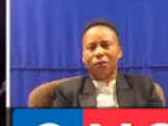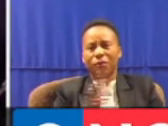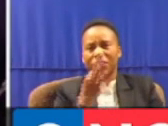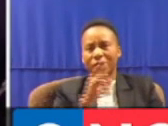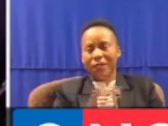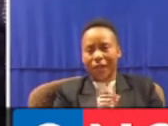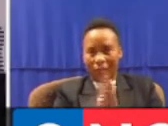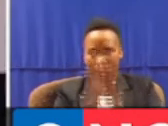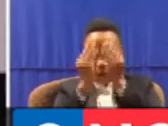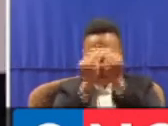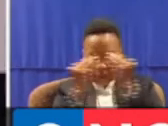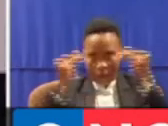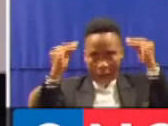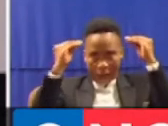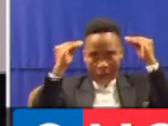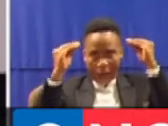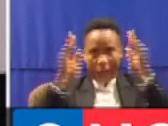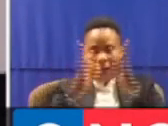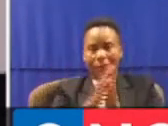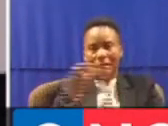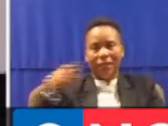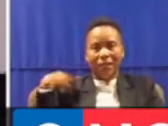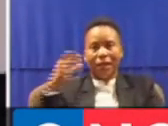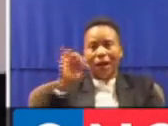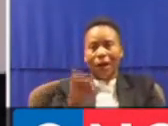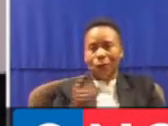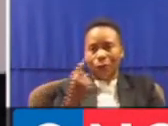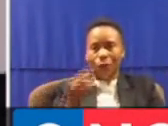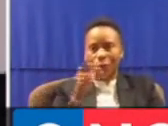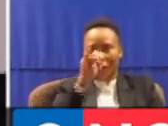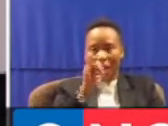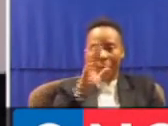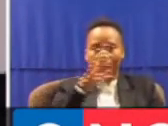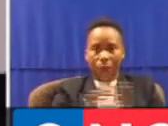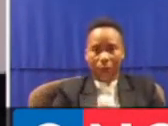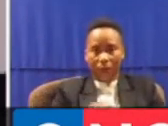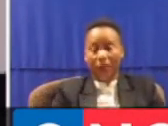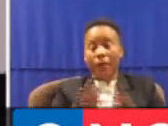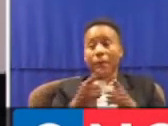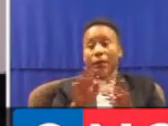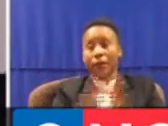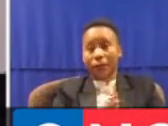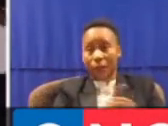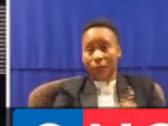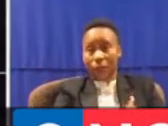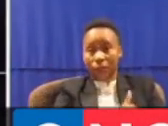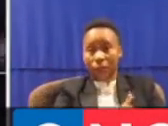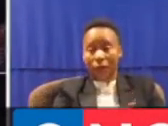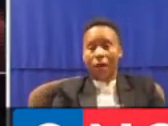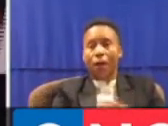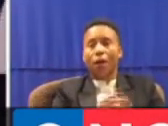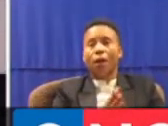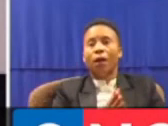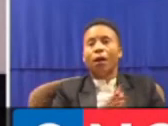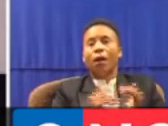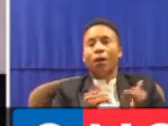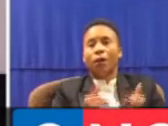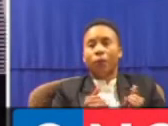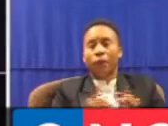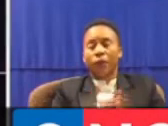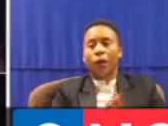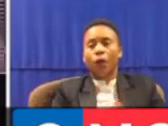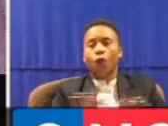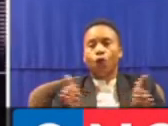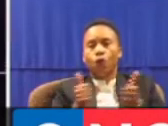crime scenes he pitches up to with TV cameras. But some good news, Mr. President. Crime stats came out 2 weeks ago